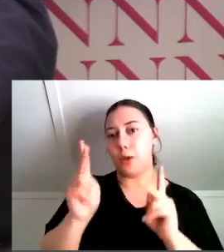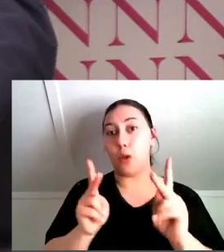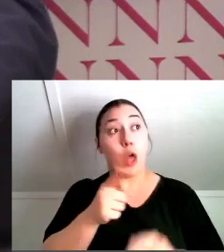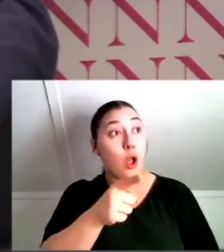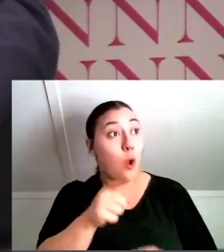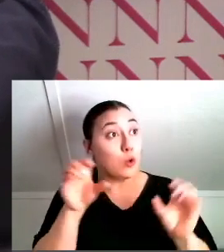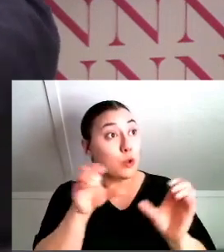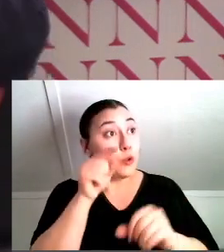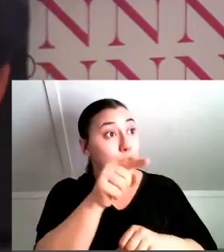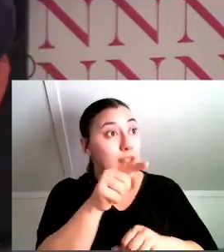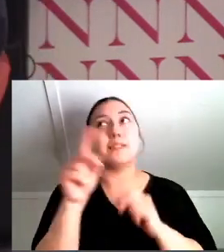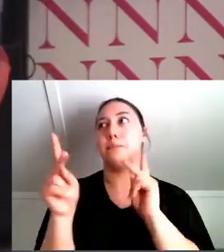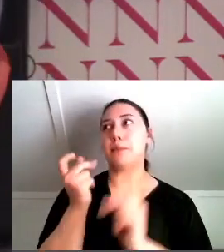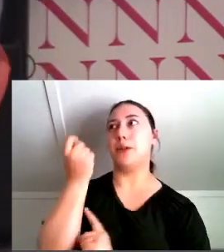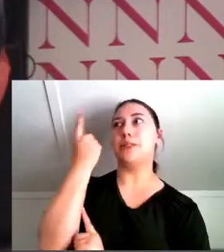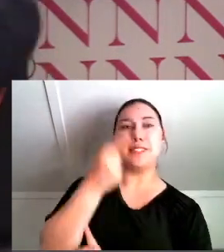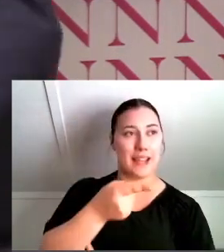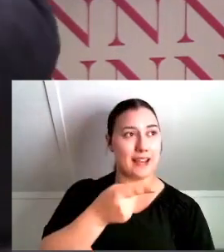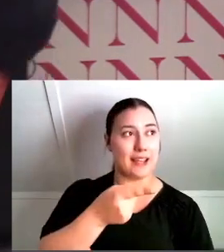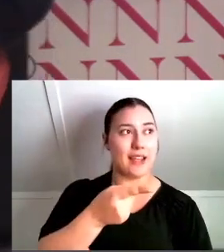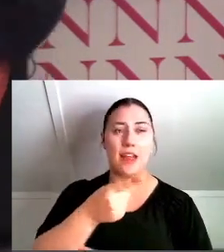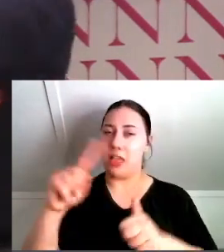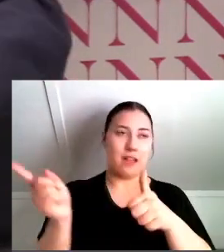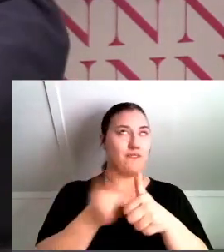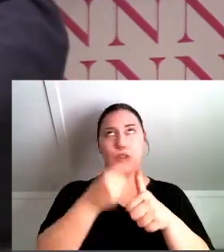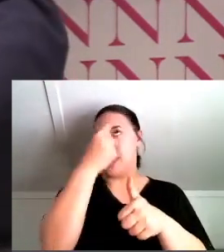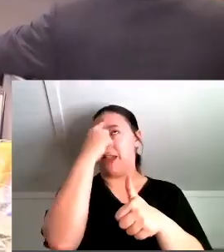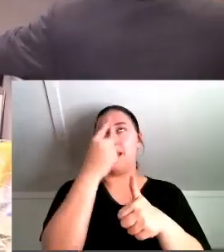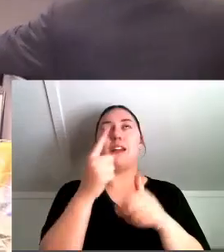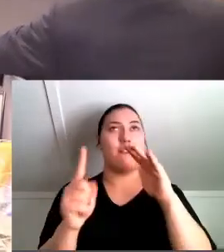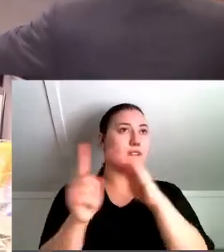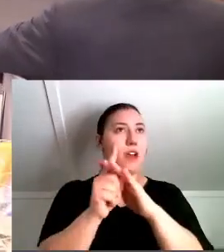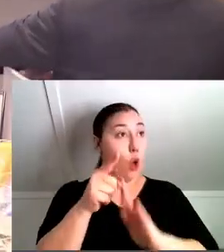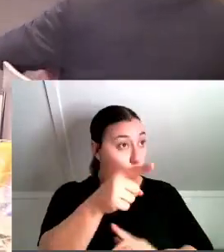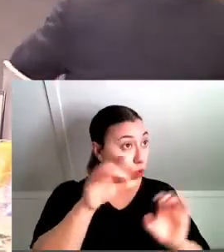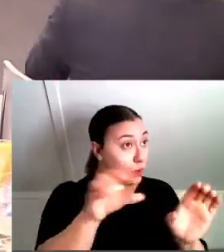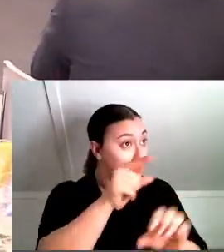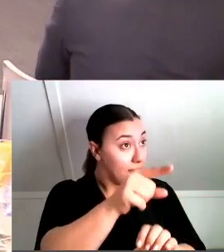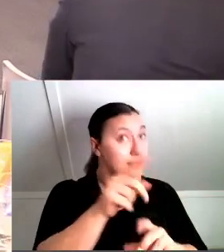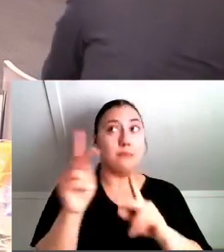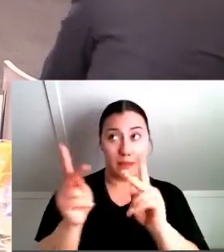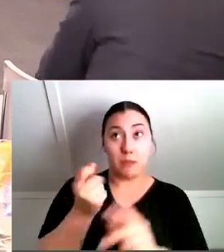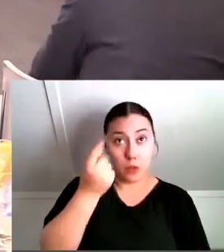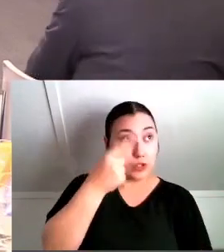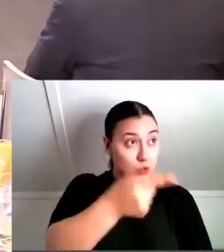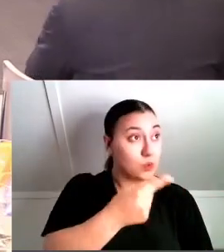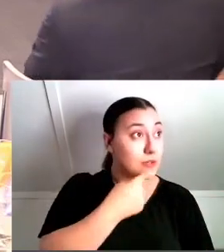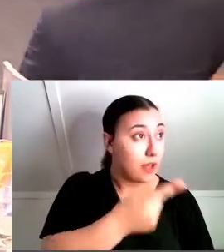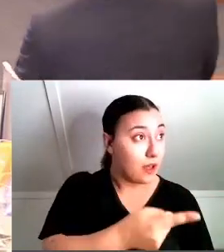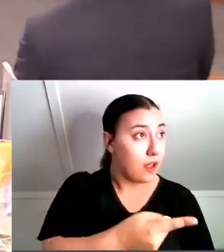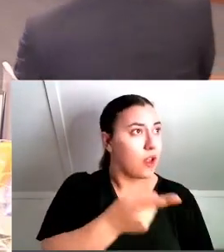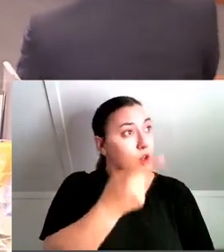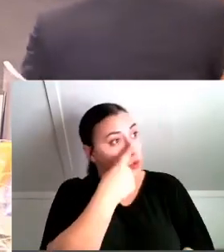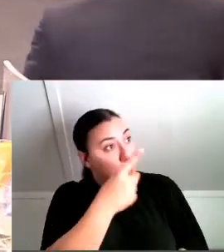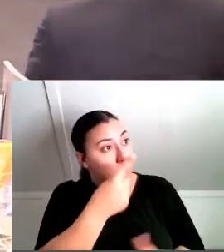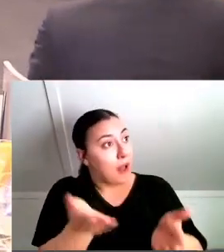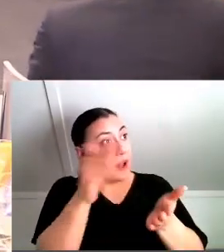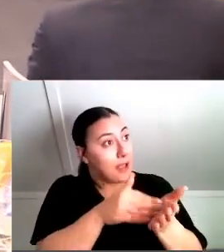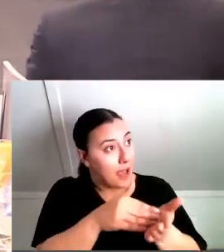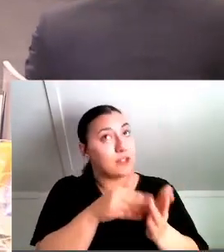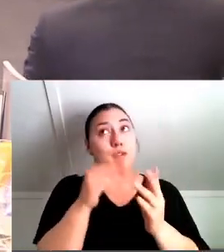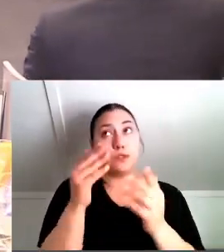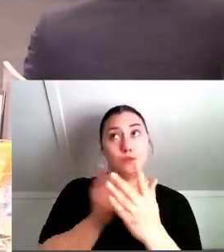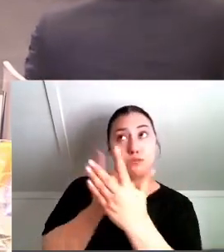people understand it. That will be the first thing out of their mouth. Hey, you did this thing and people understood that. Could you do another thing that people understand? I'm like,